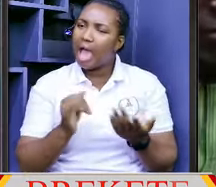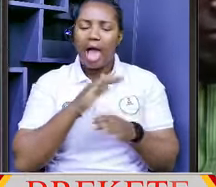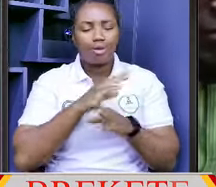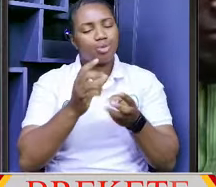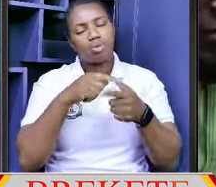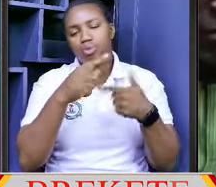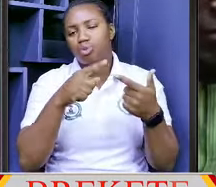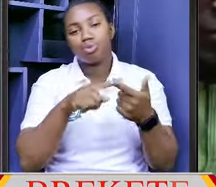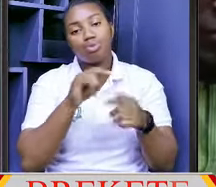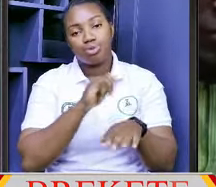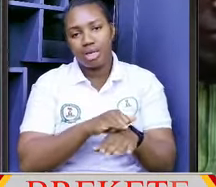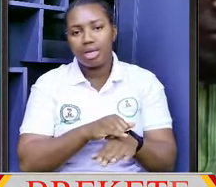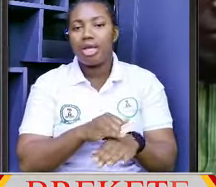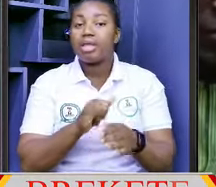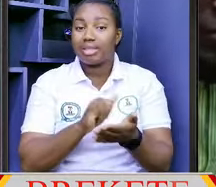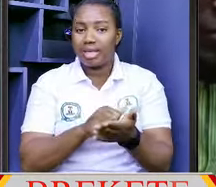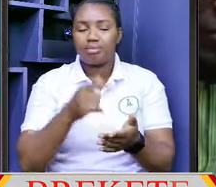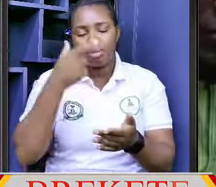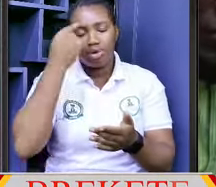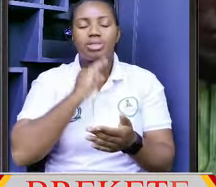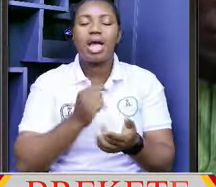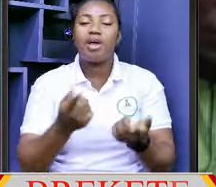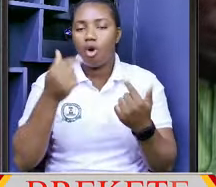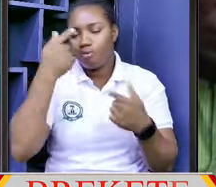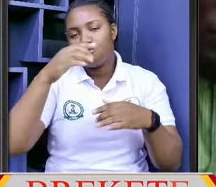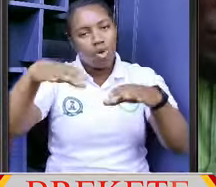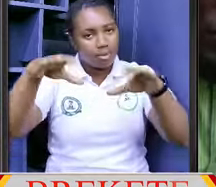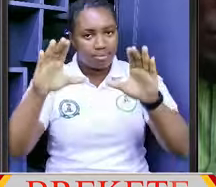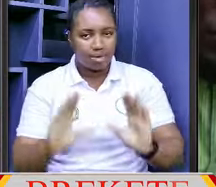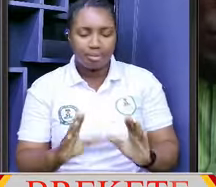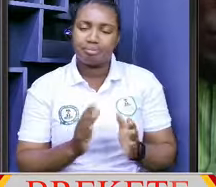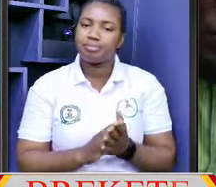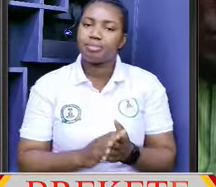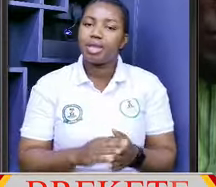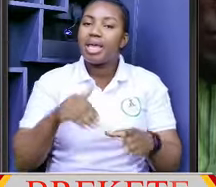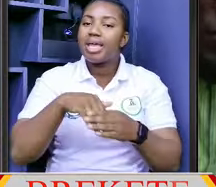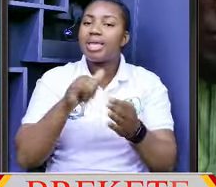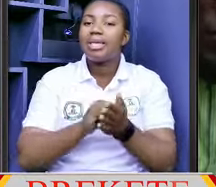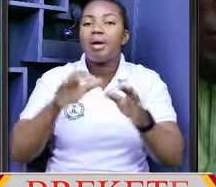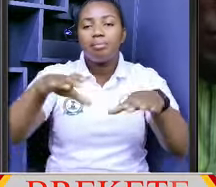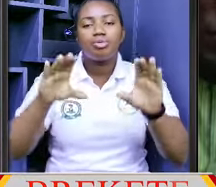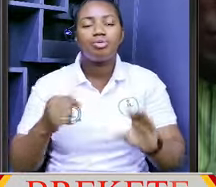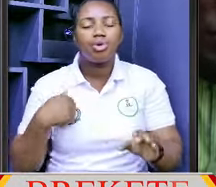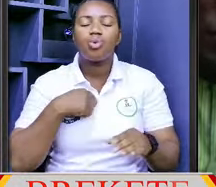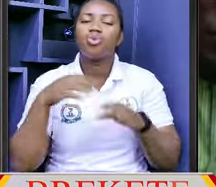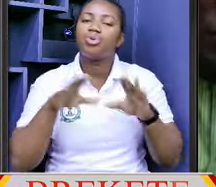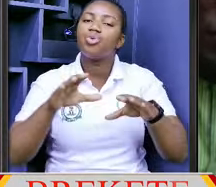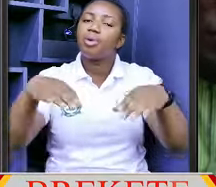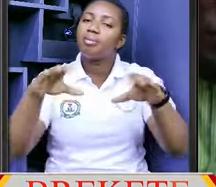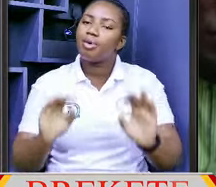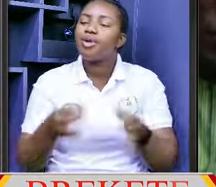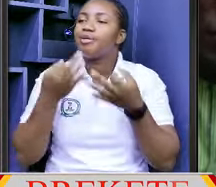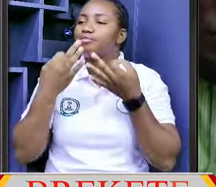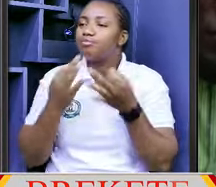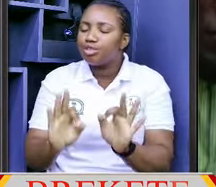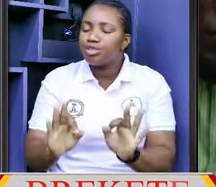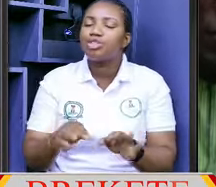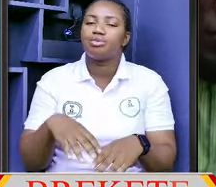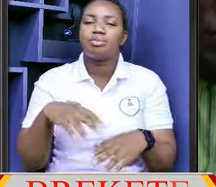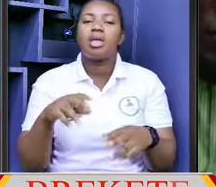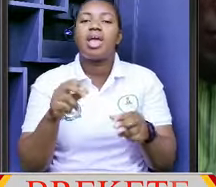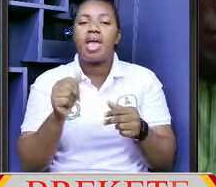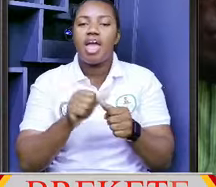that because I came for the burial of that boy. So we do the burial, we do the burial, everything ended very